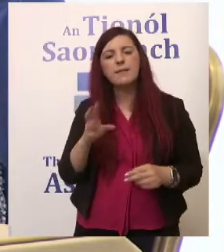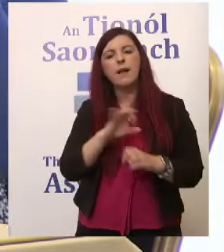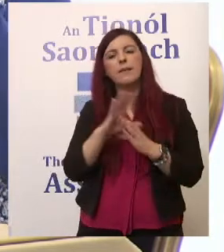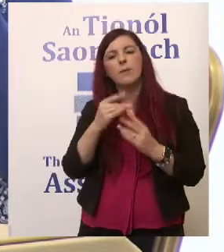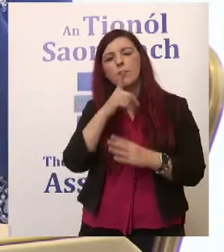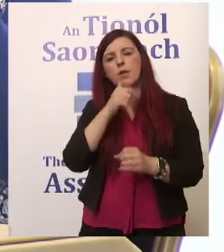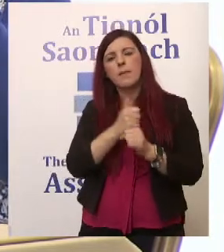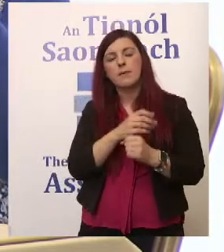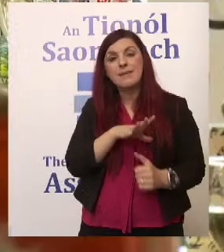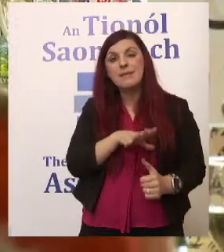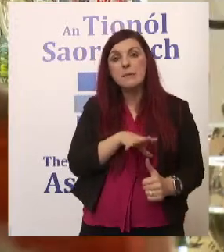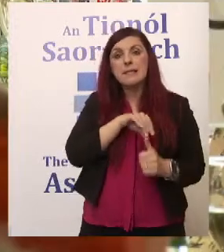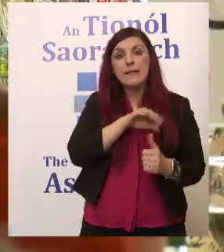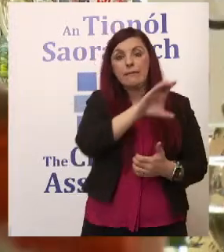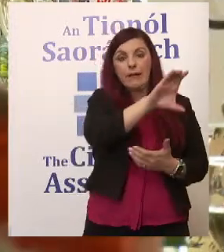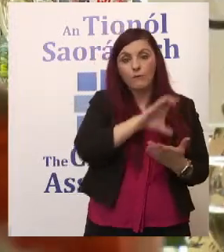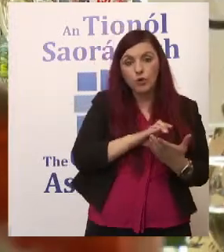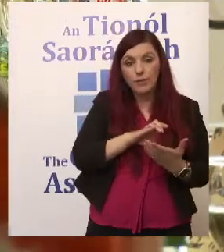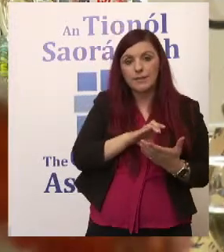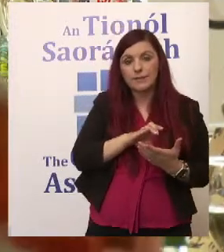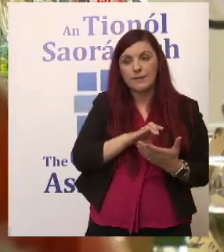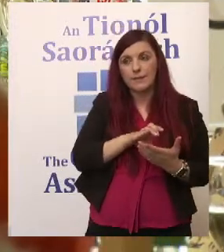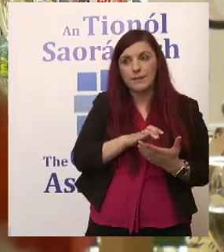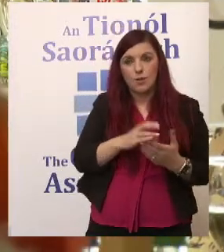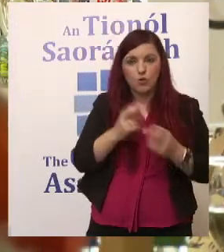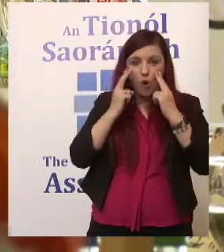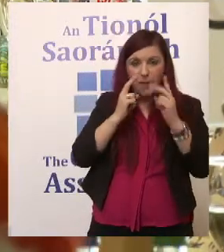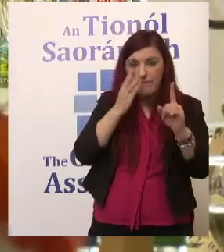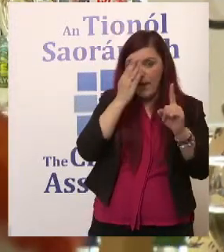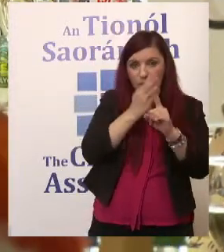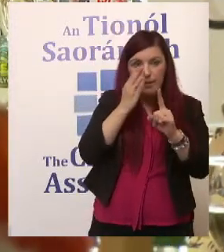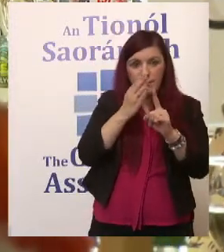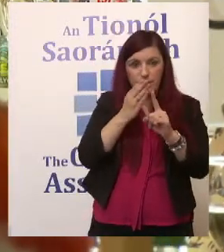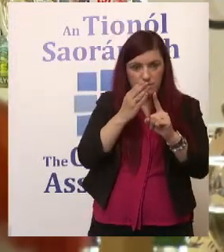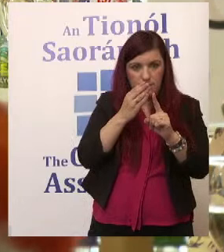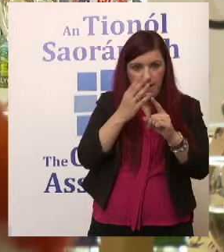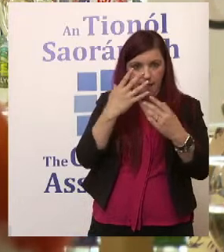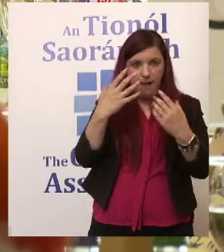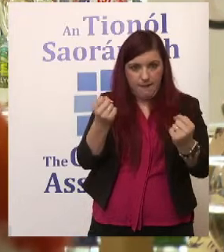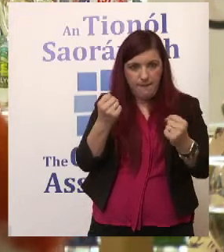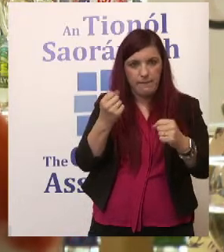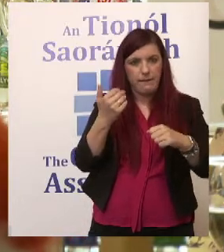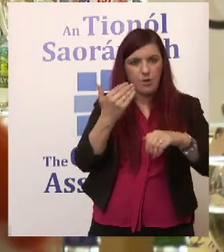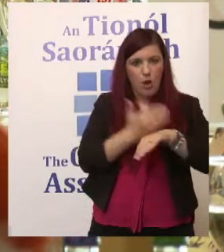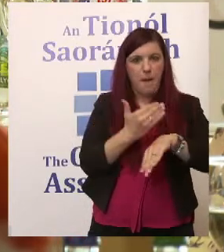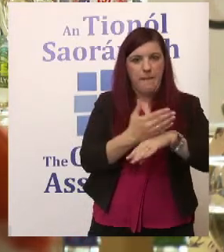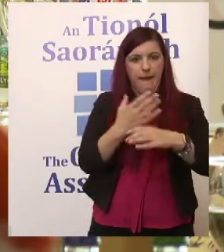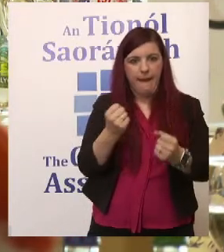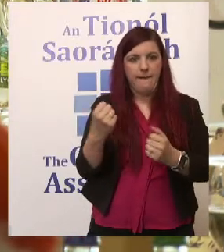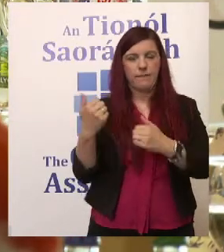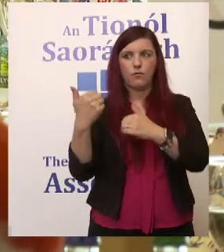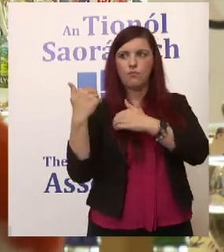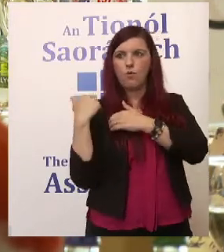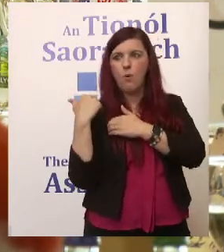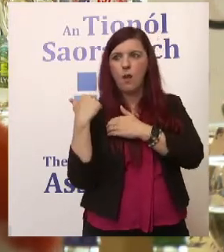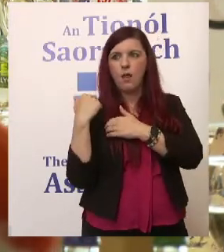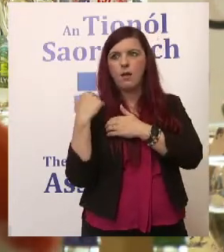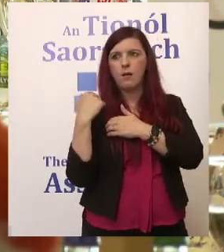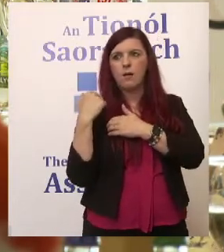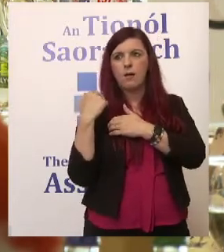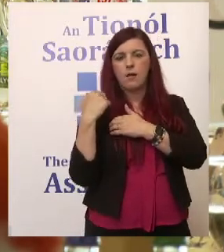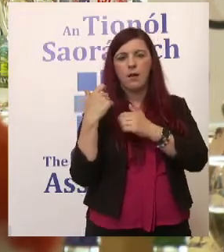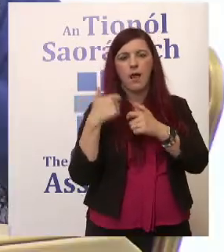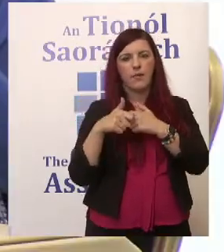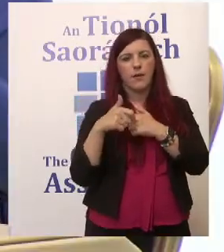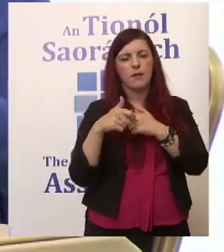talking about specific funding, it's usually quite, you know, the subject of elaborate and long discussions, and